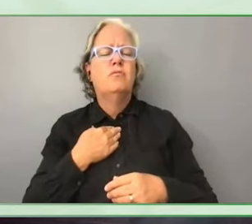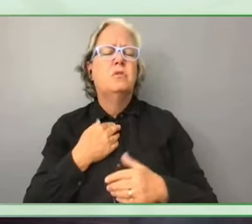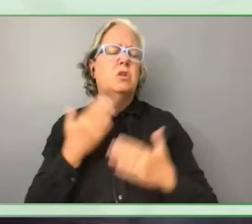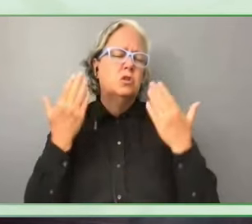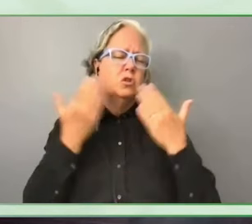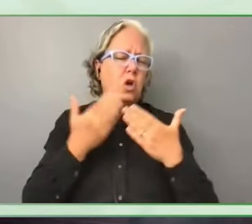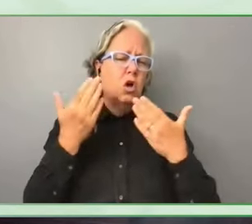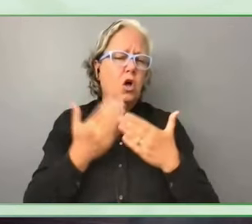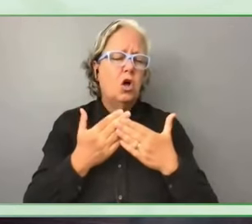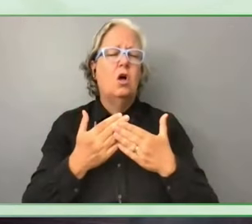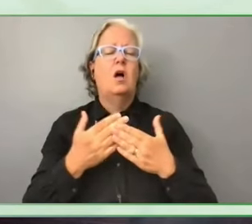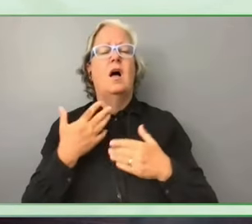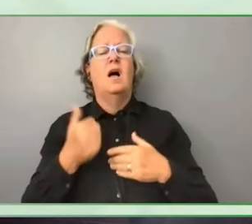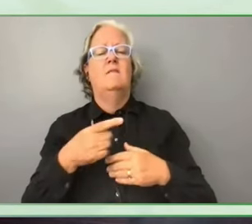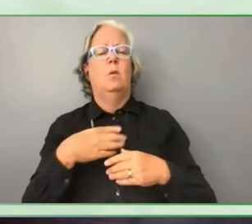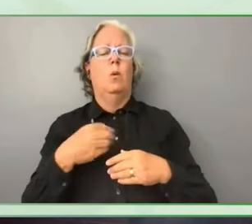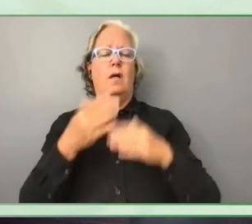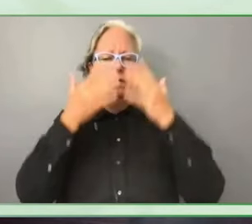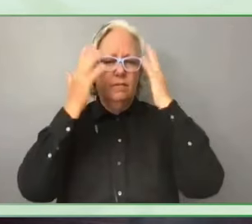conference.